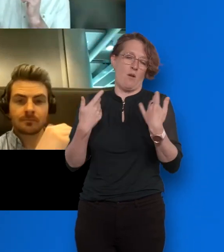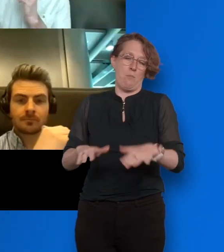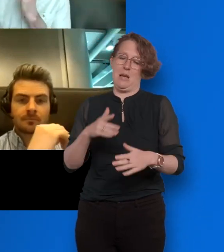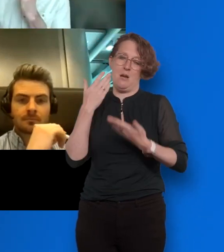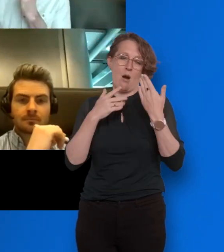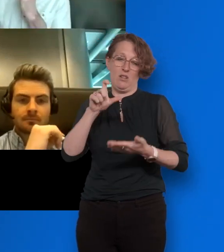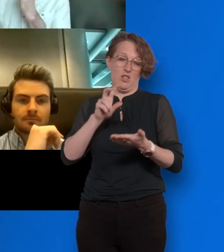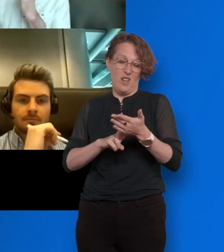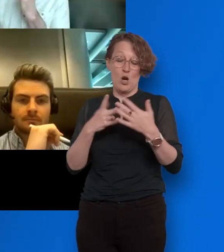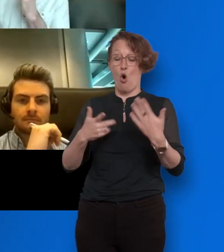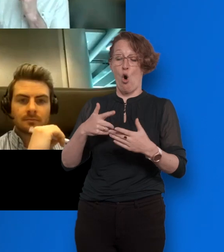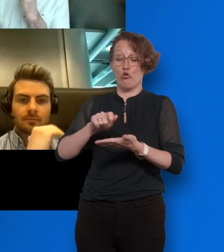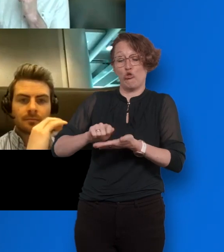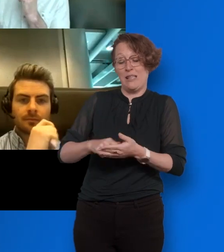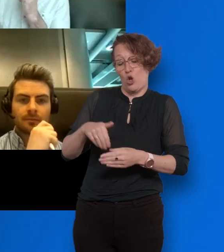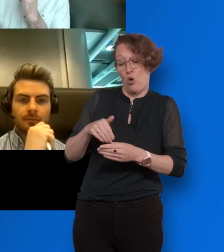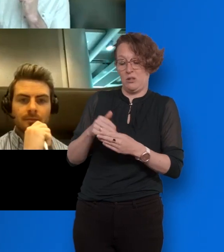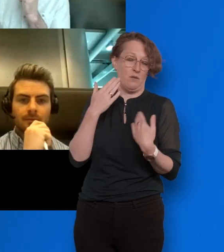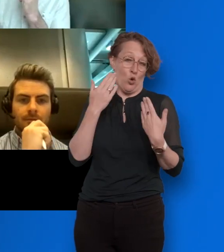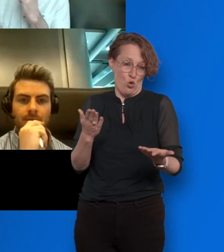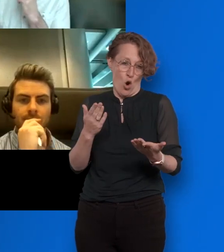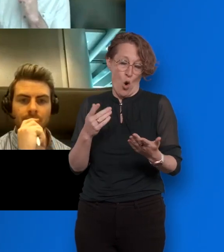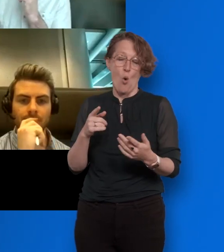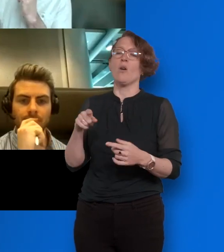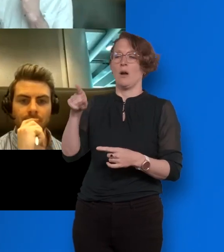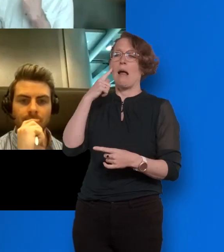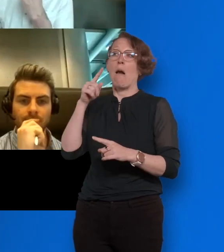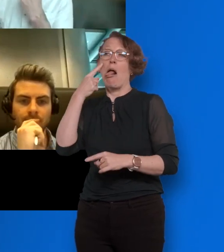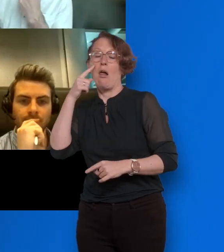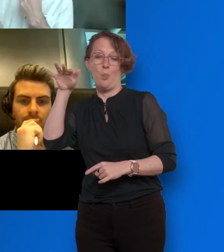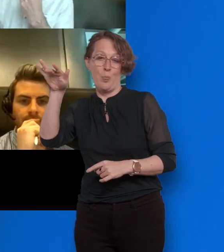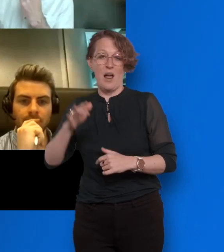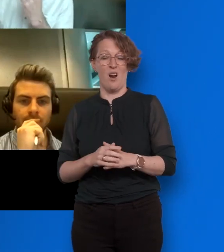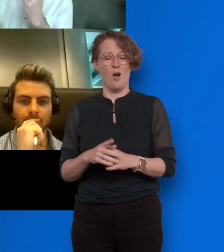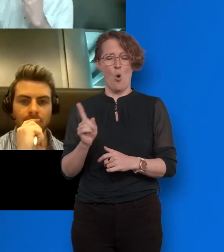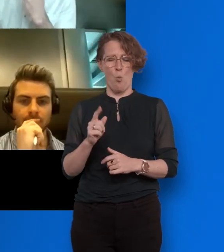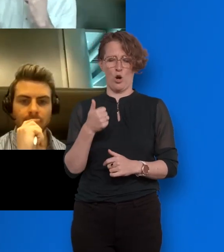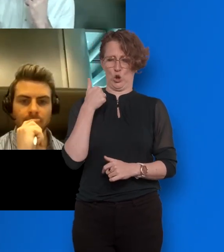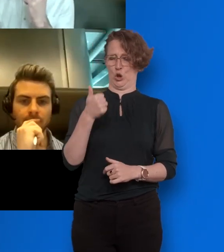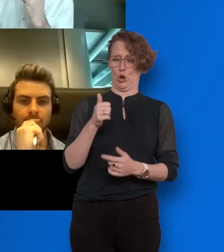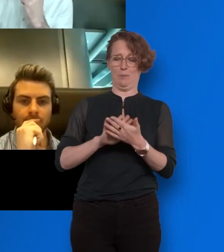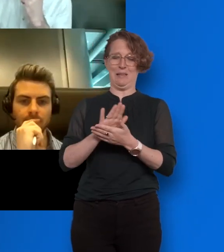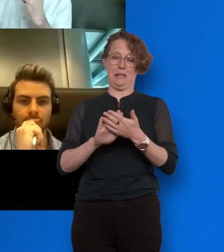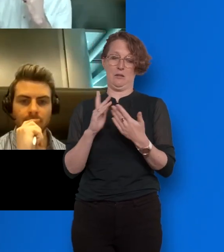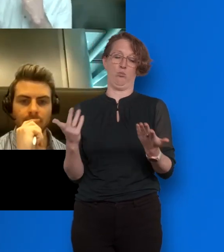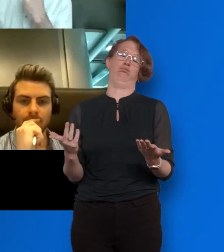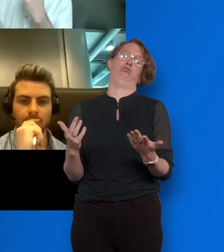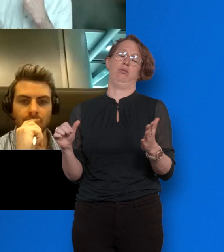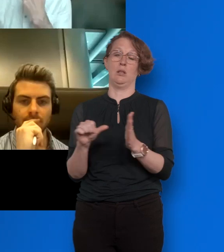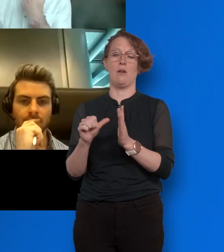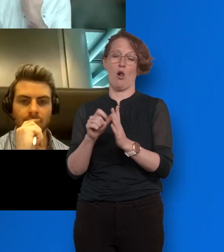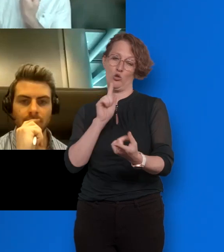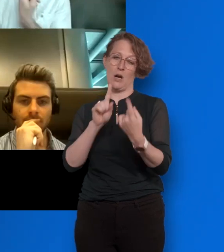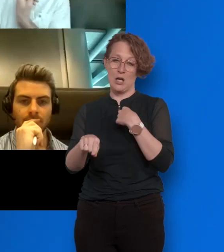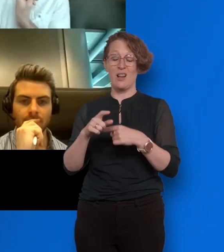content yourself. What good looks like is extremely difficult to answer. And I guess the whole point about the format, this narrative